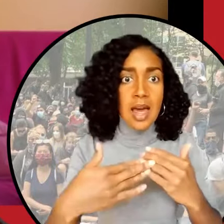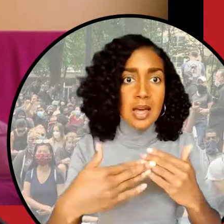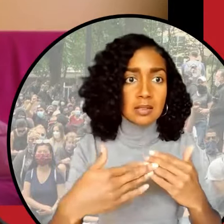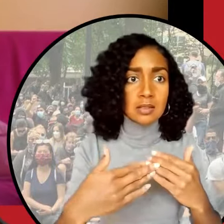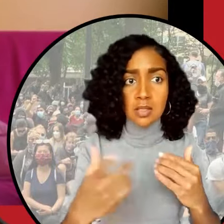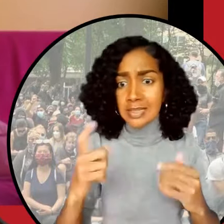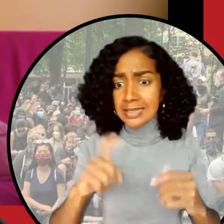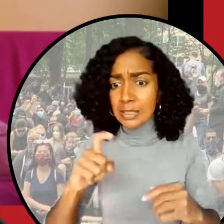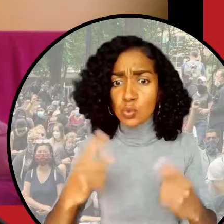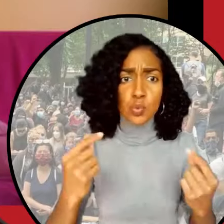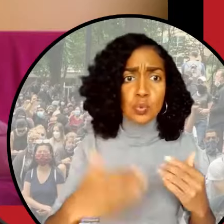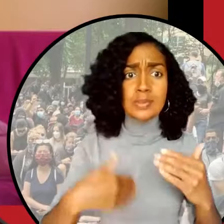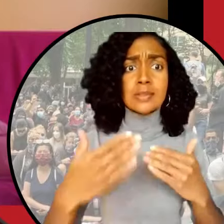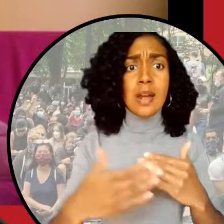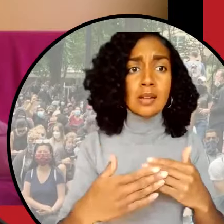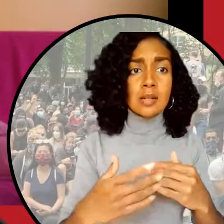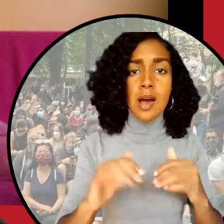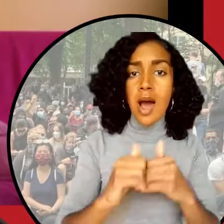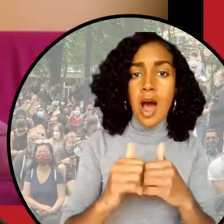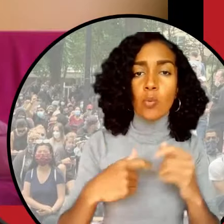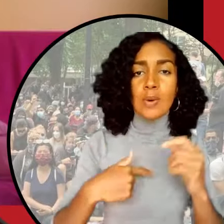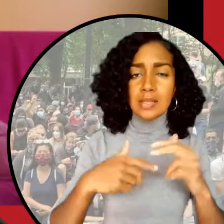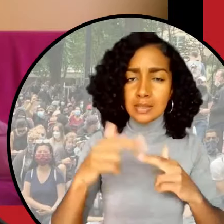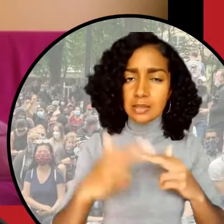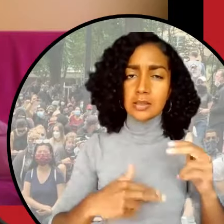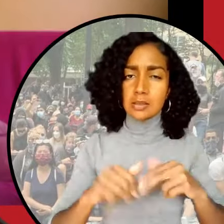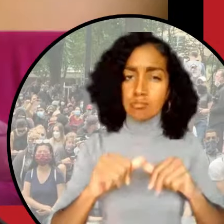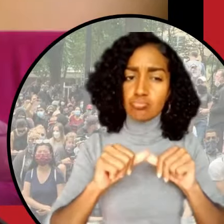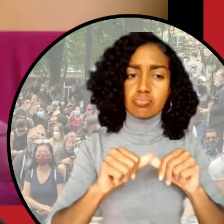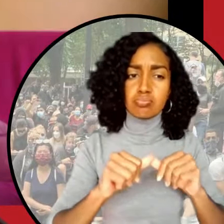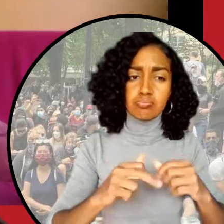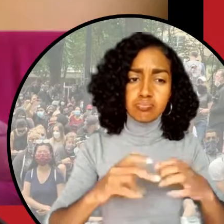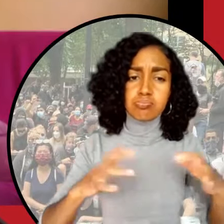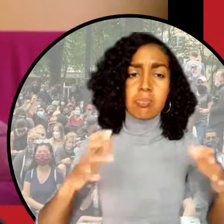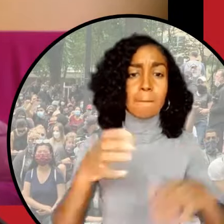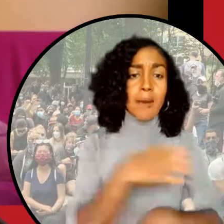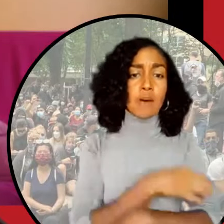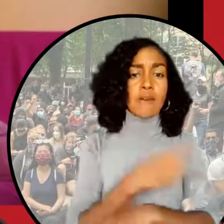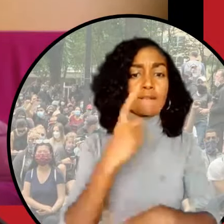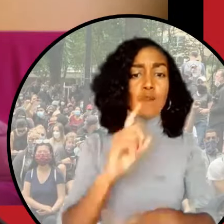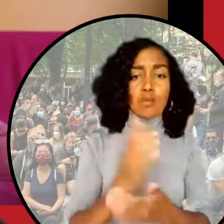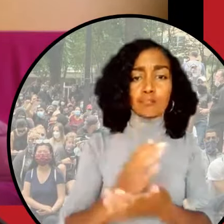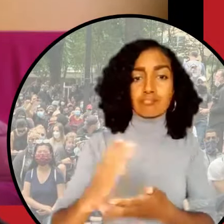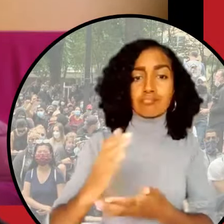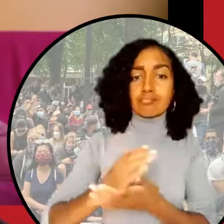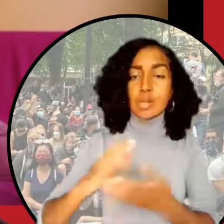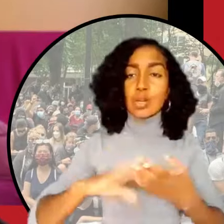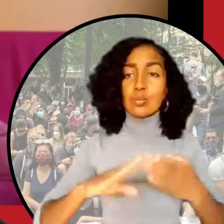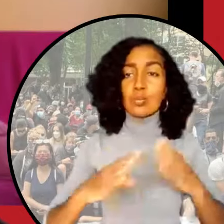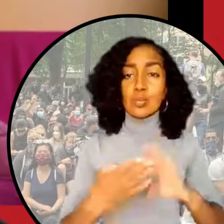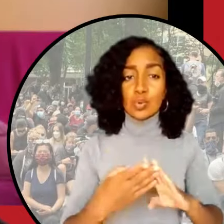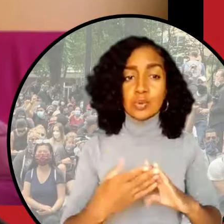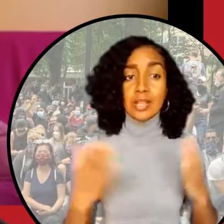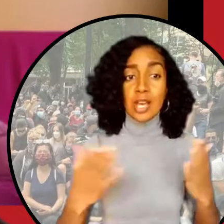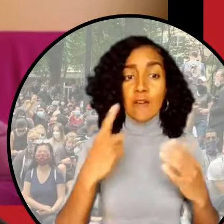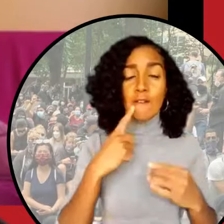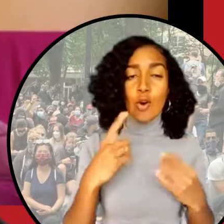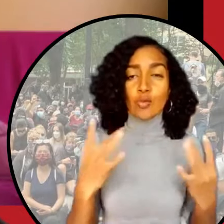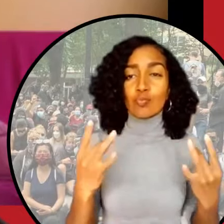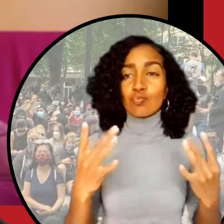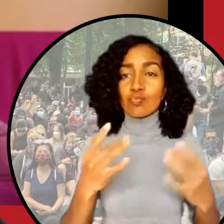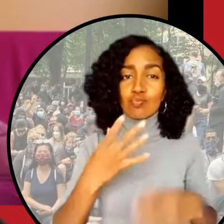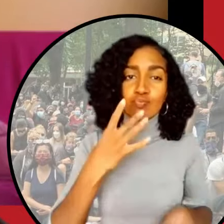power of oppressed and marginalized communities. We're here to get into the juicy questions of how organizers on the